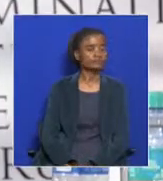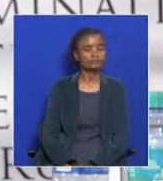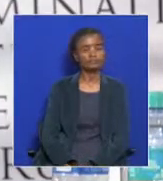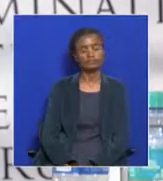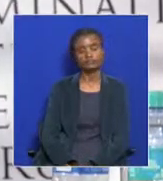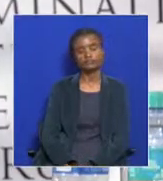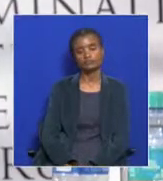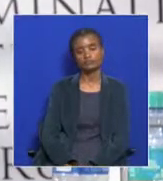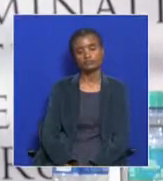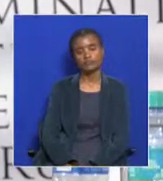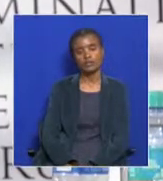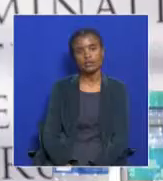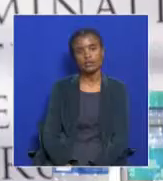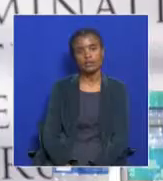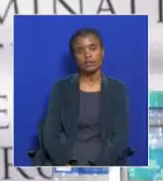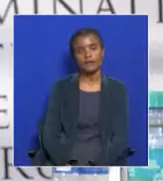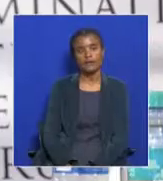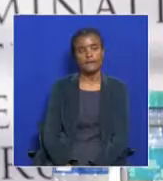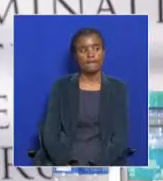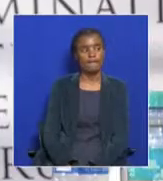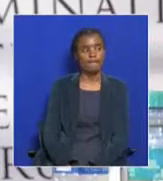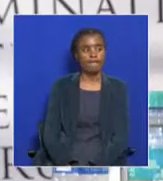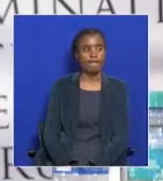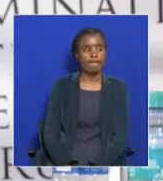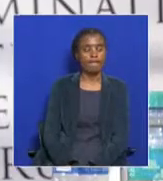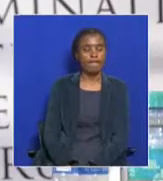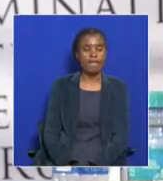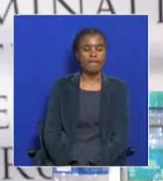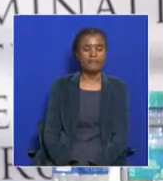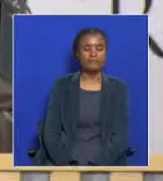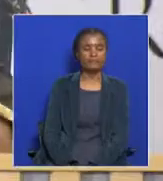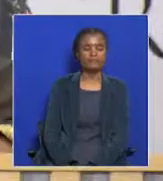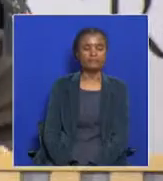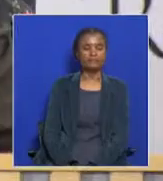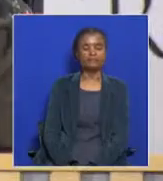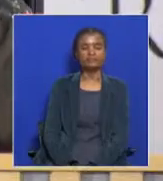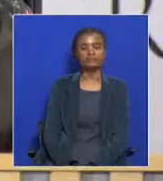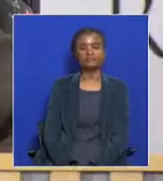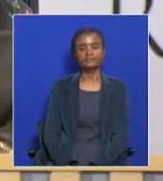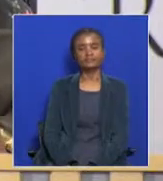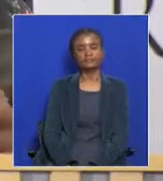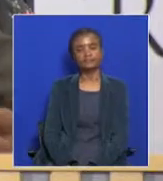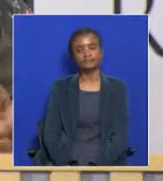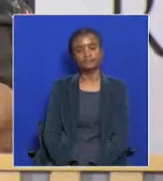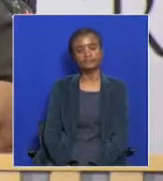Where is it here? I think it's on this one. What is there?